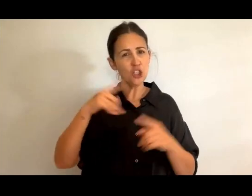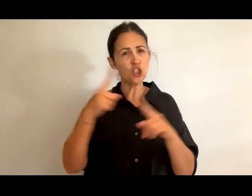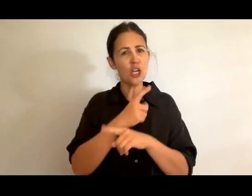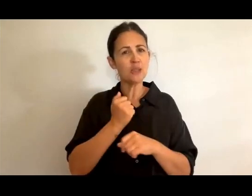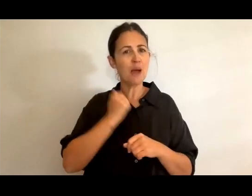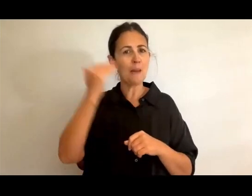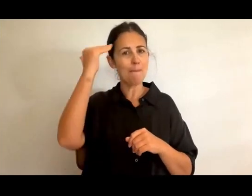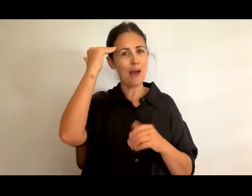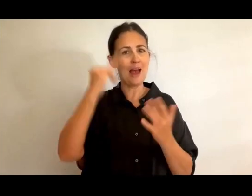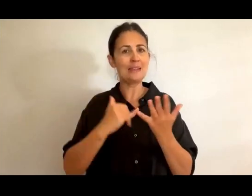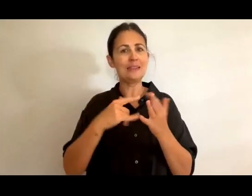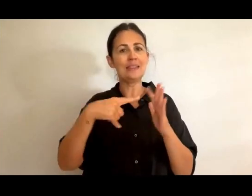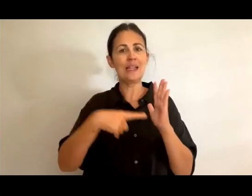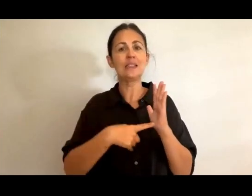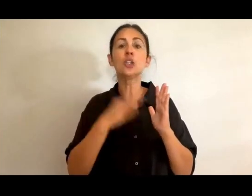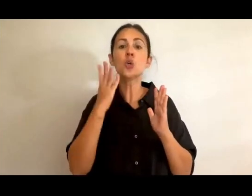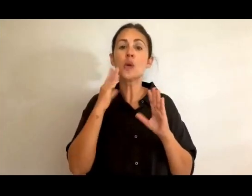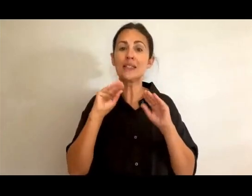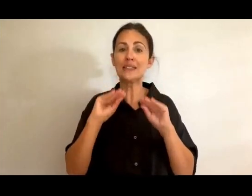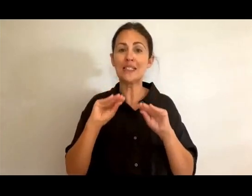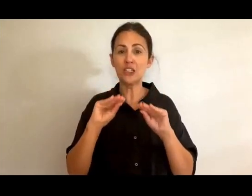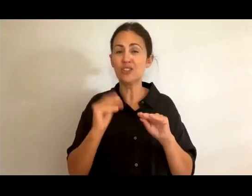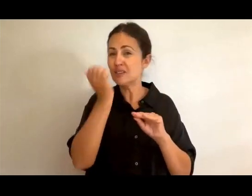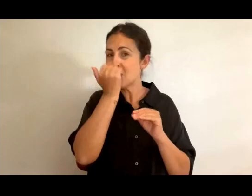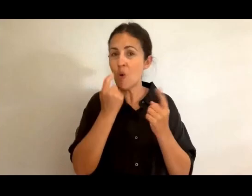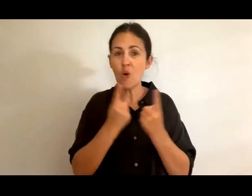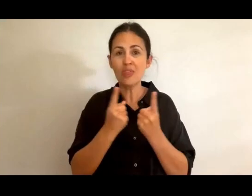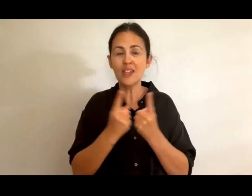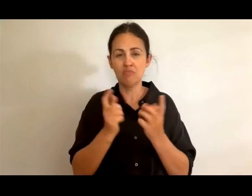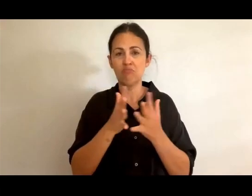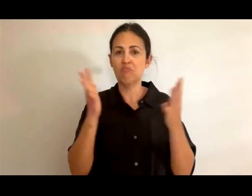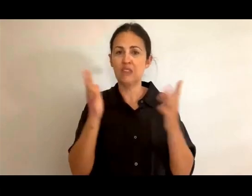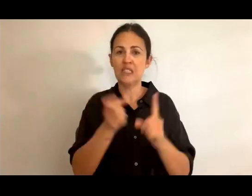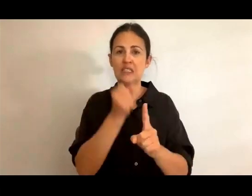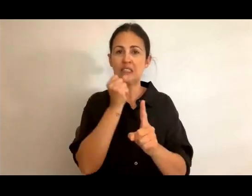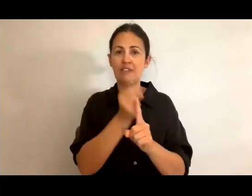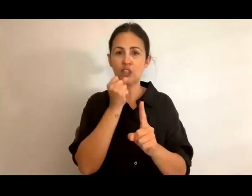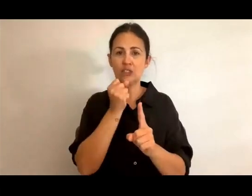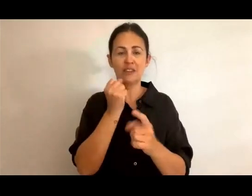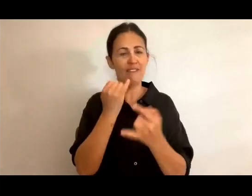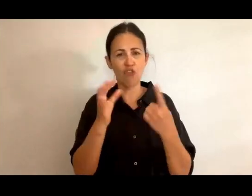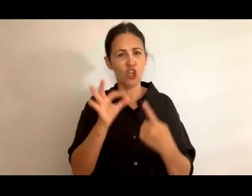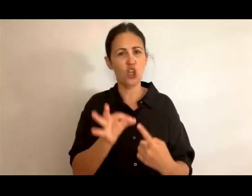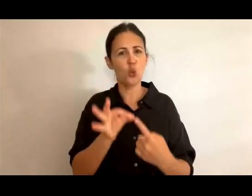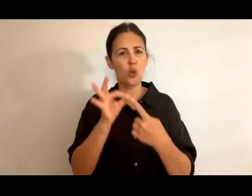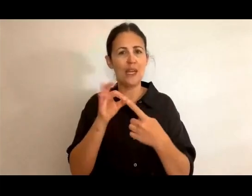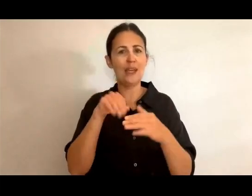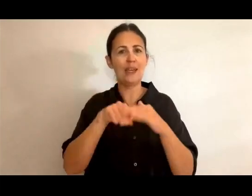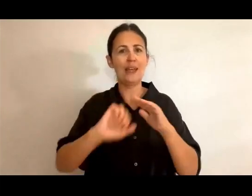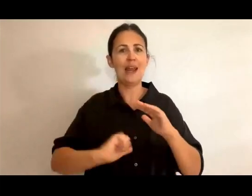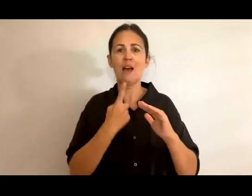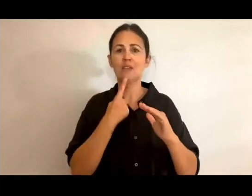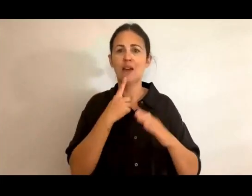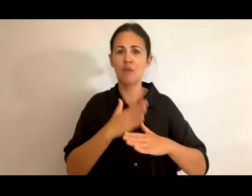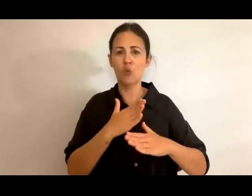very small, little, profound things that I find, quite unique, and they're very simple, but they make a very